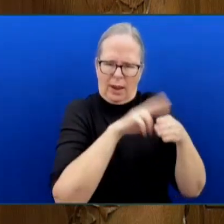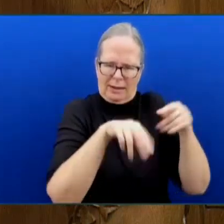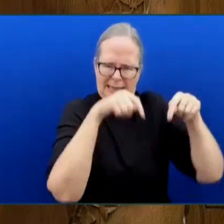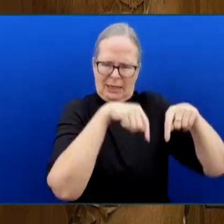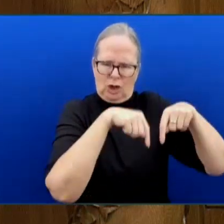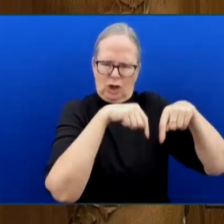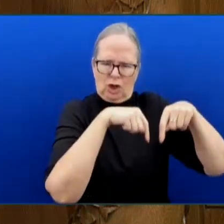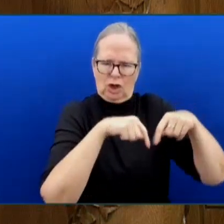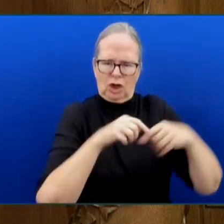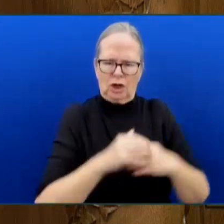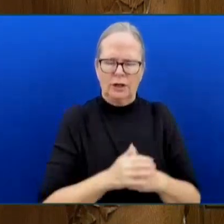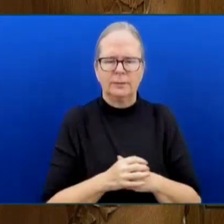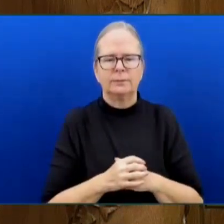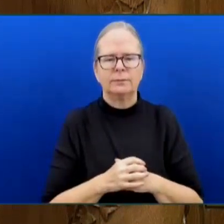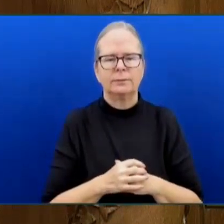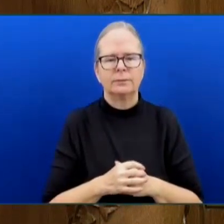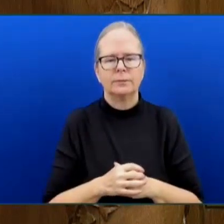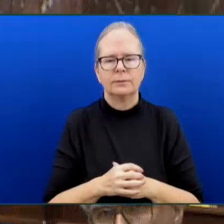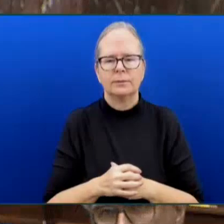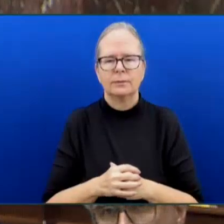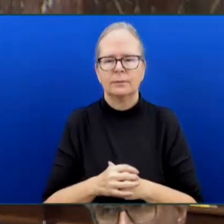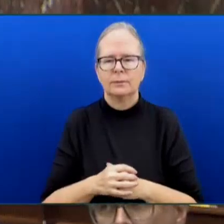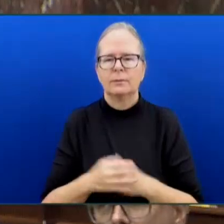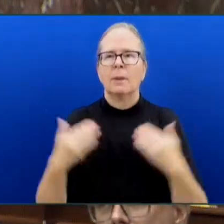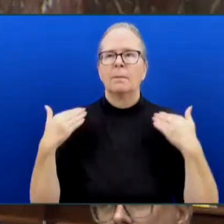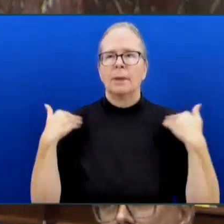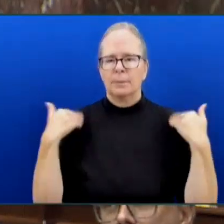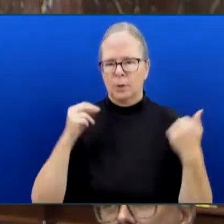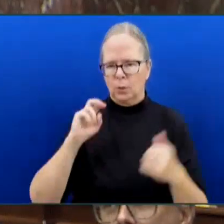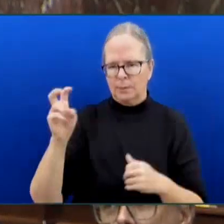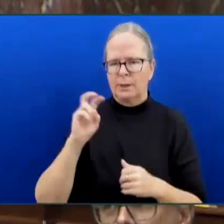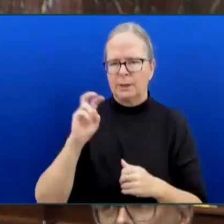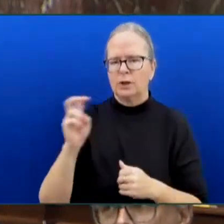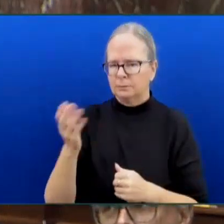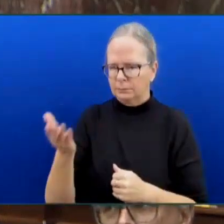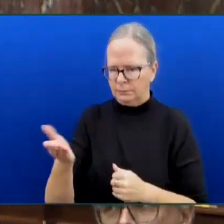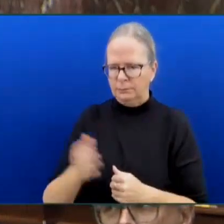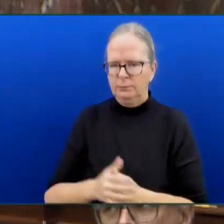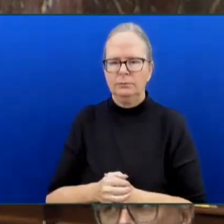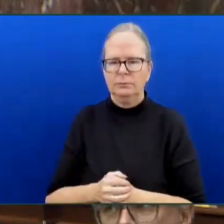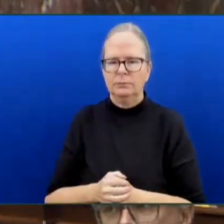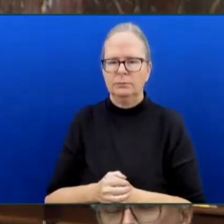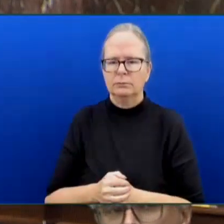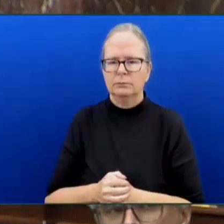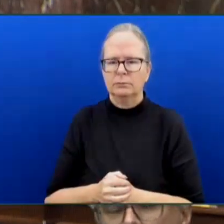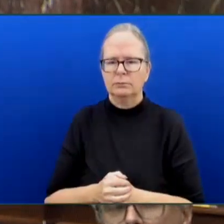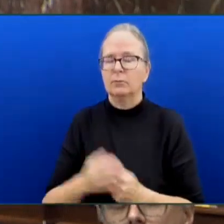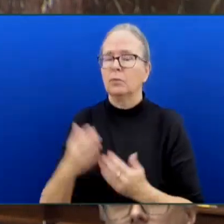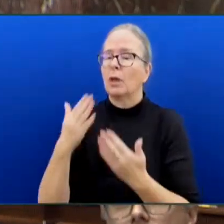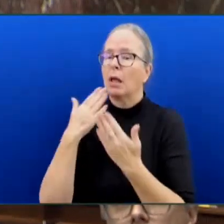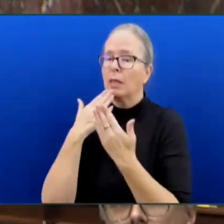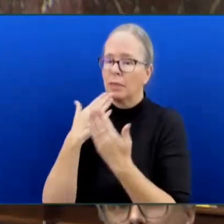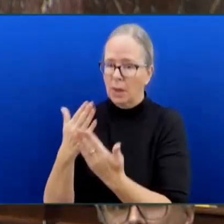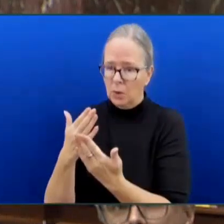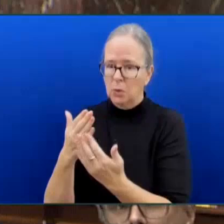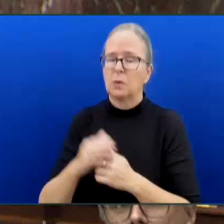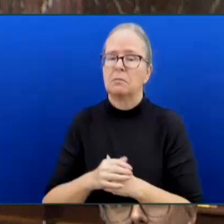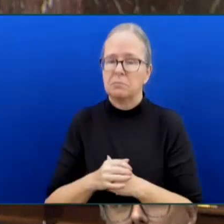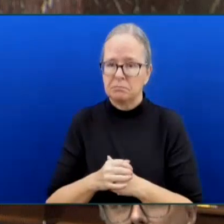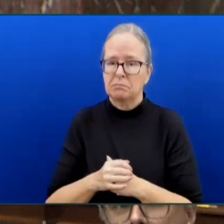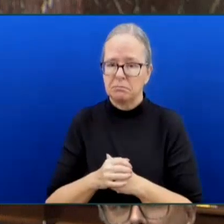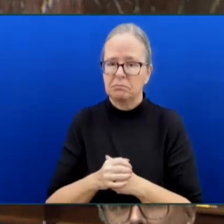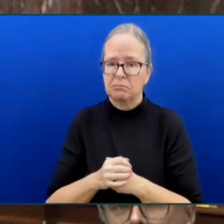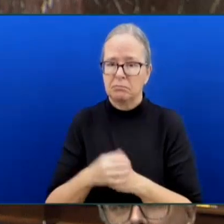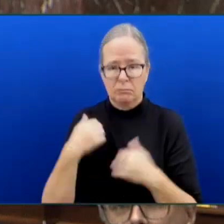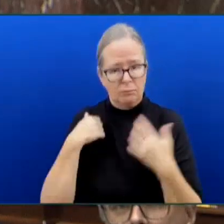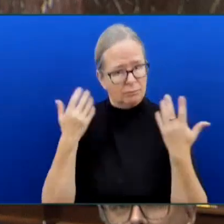Minister of Transportation. Thank you very much, Mr. Speaker. As I've said to the member opposite, to the members opposite in